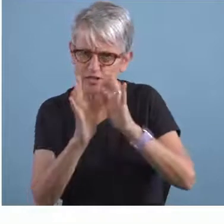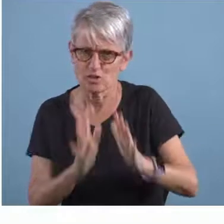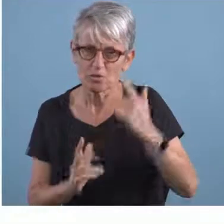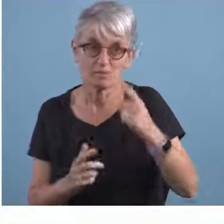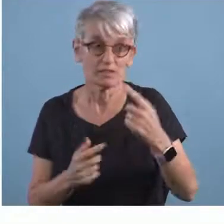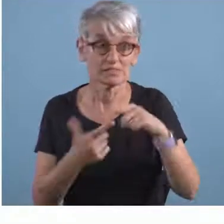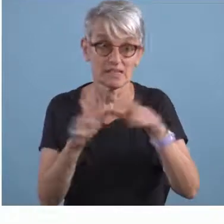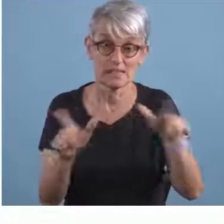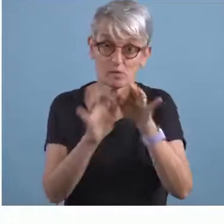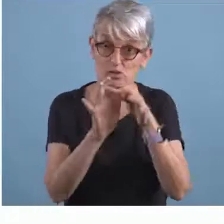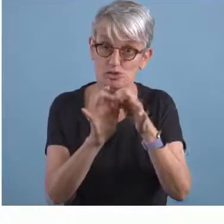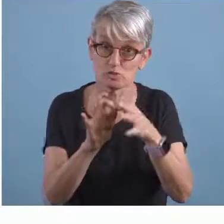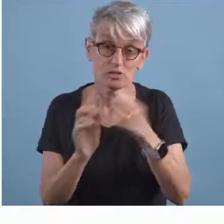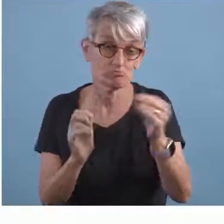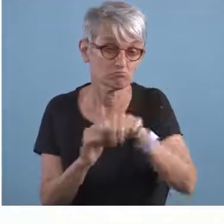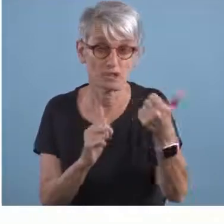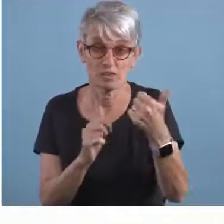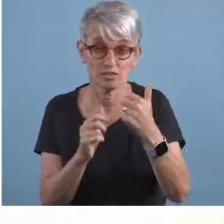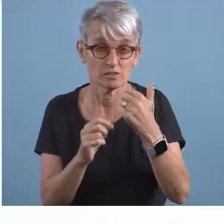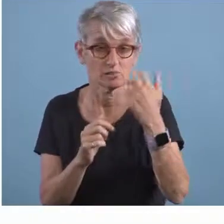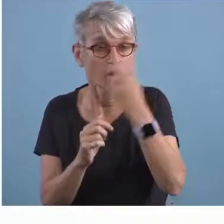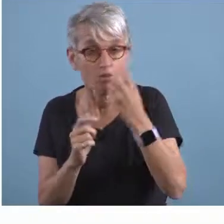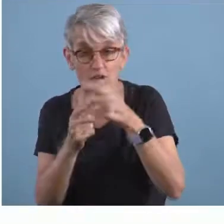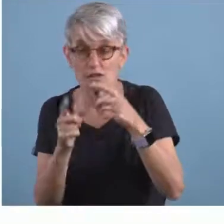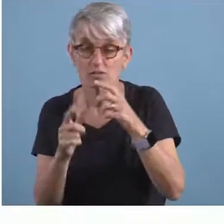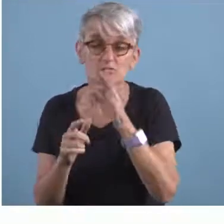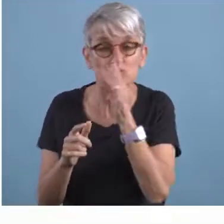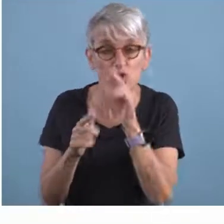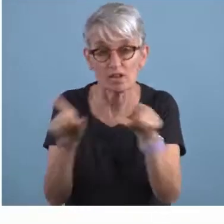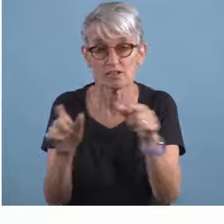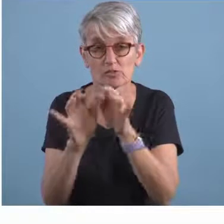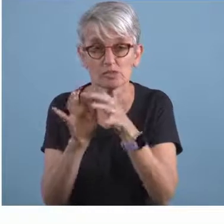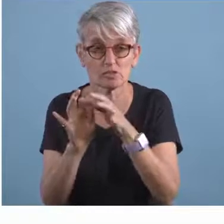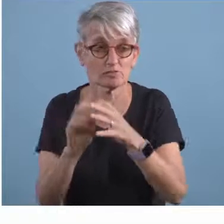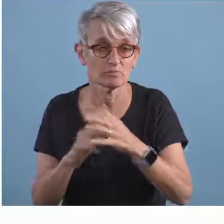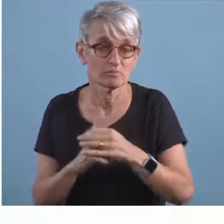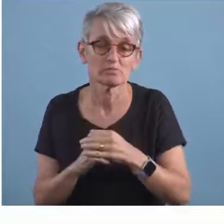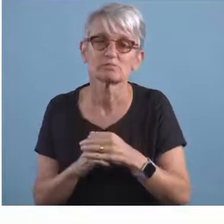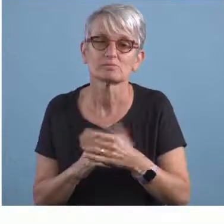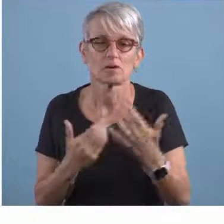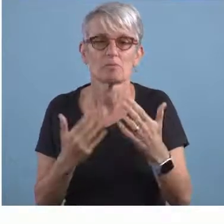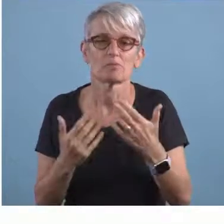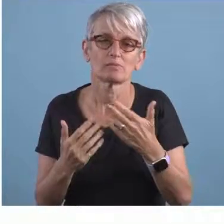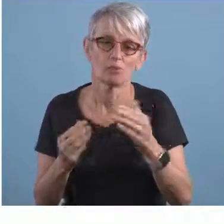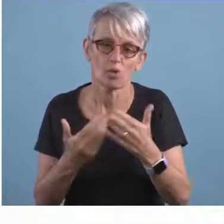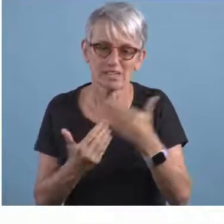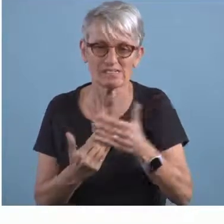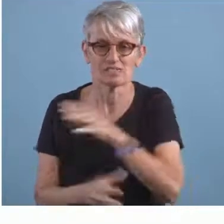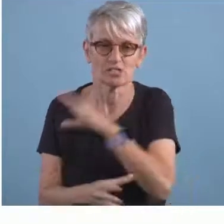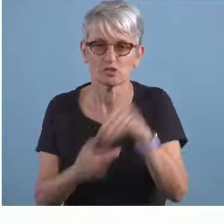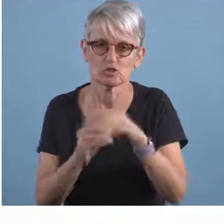language interpreting and for other oral spoken language interpreting, this is an easy way to include an